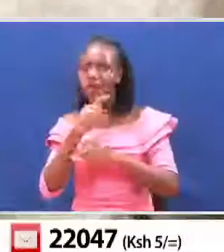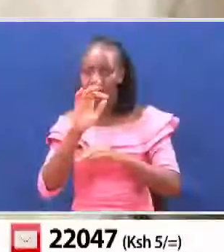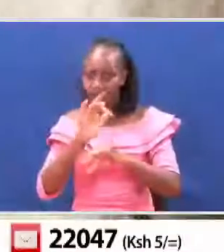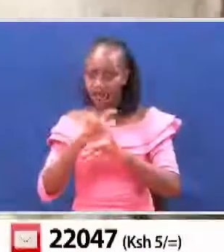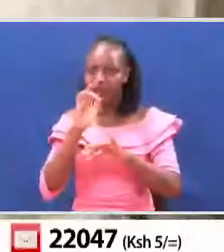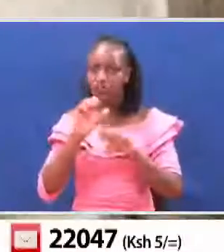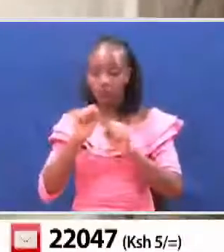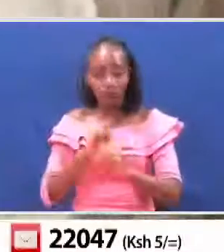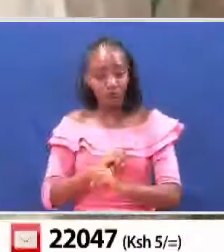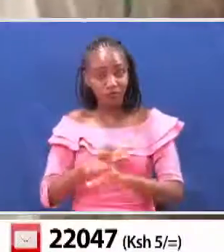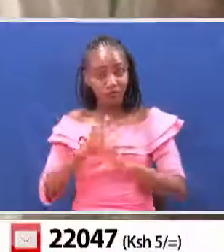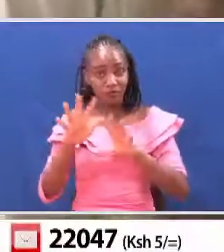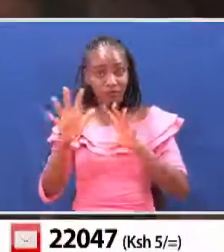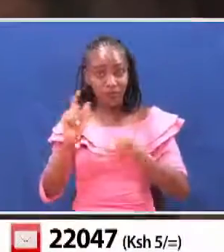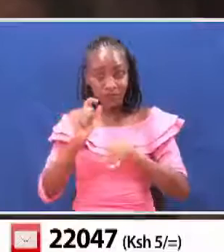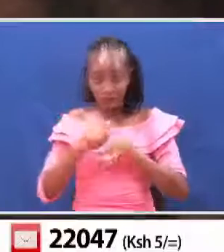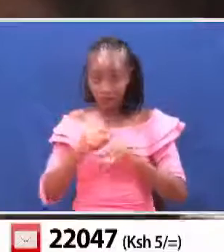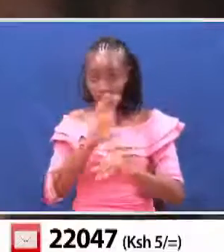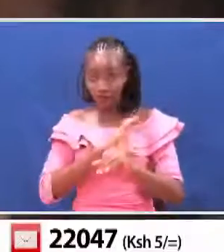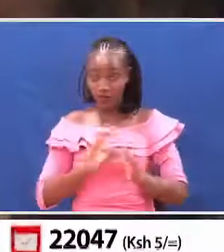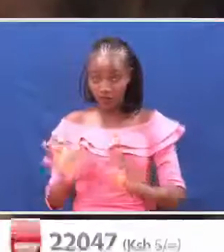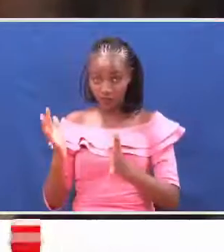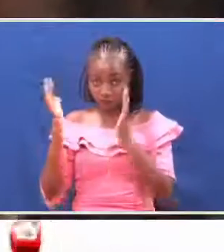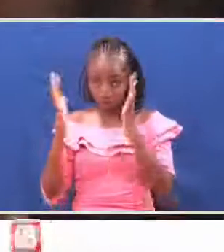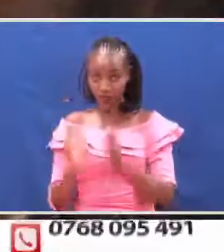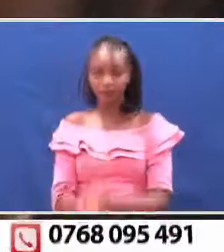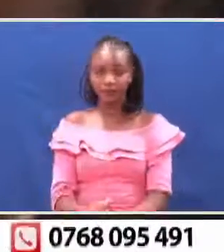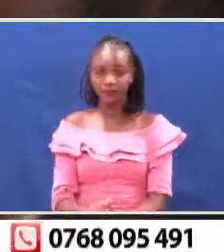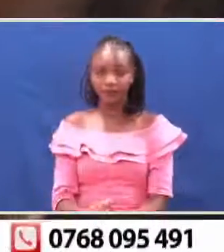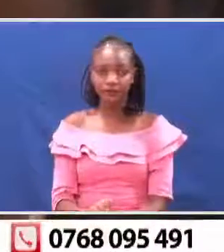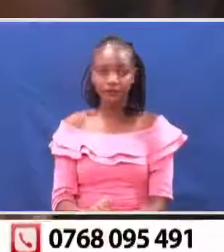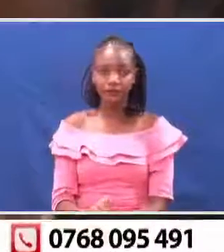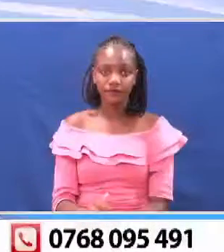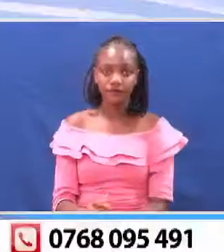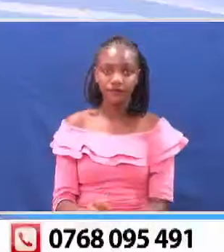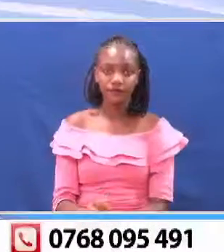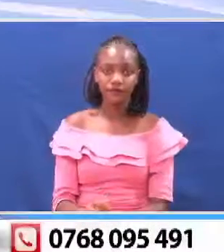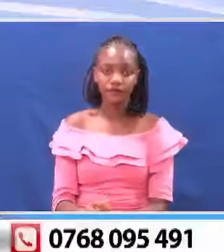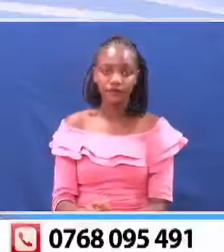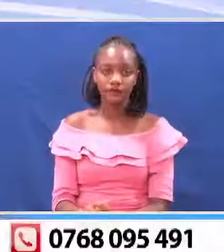infections might spike during the festivities. Lynette Gidwa, TV 47.